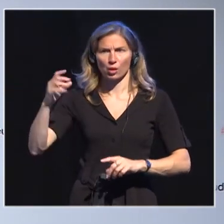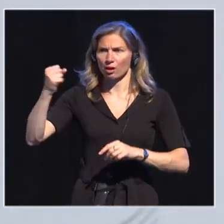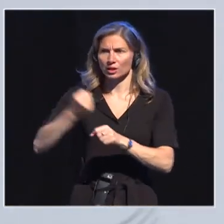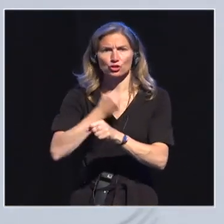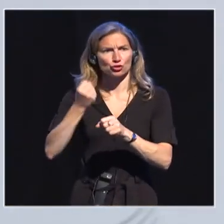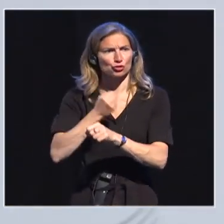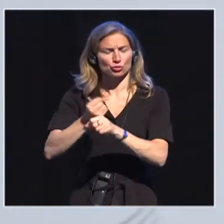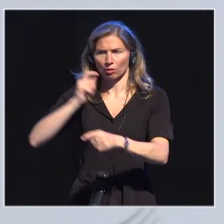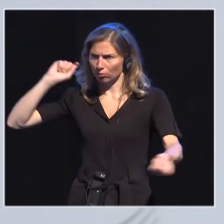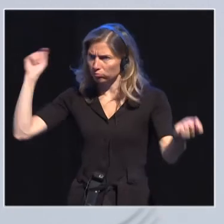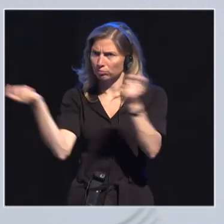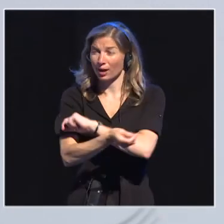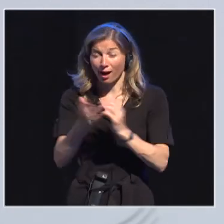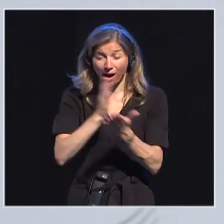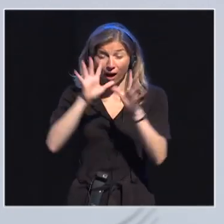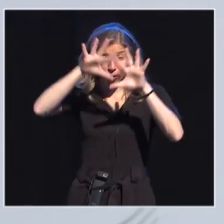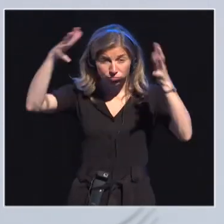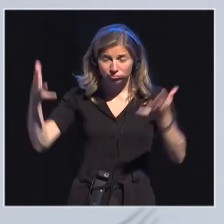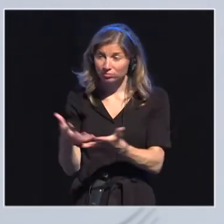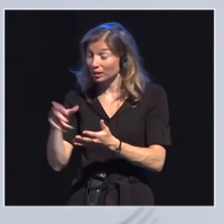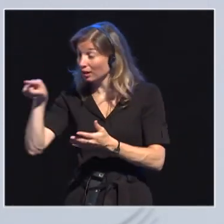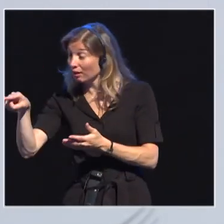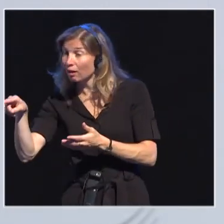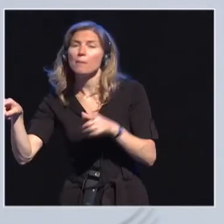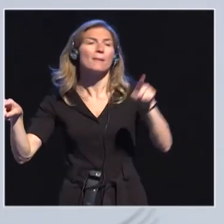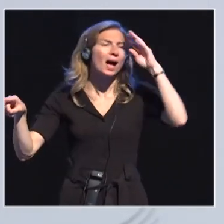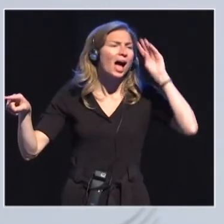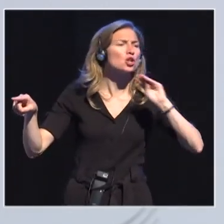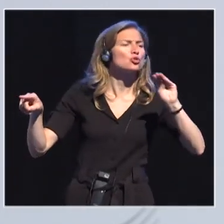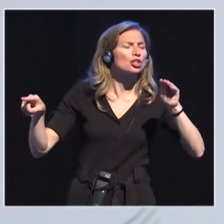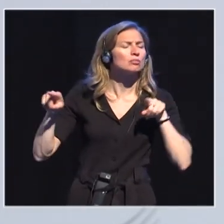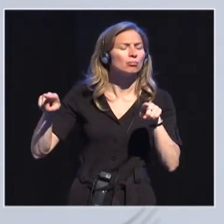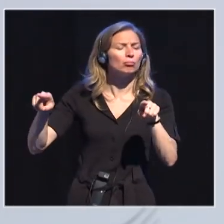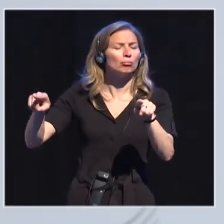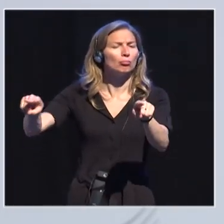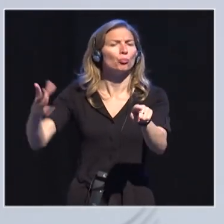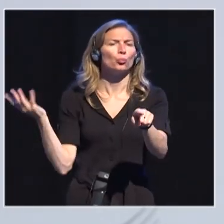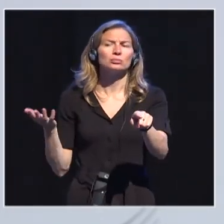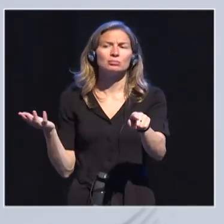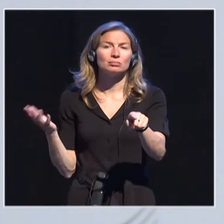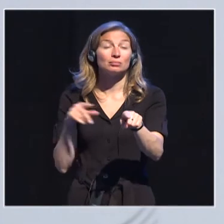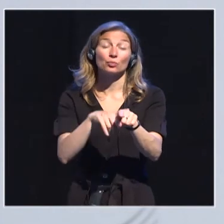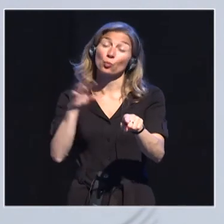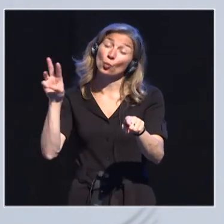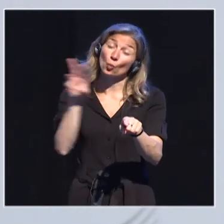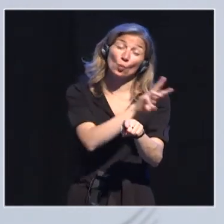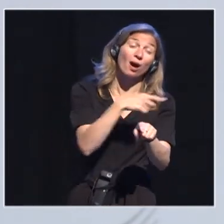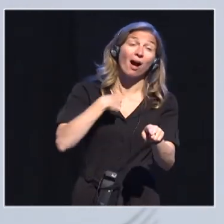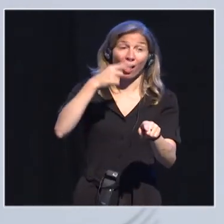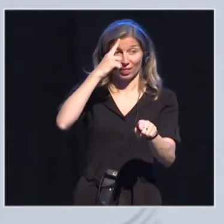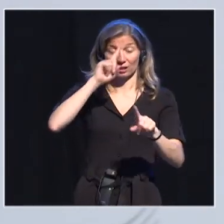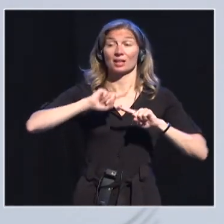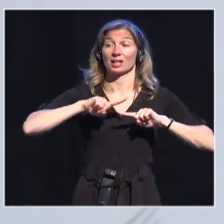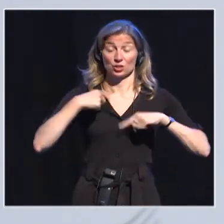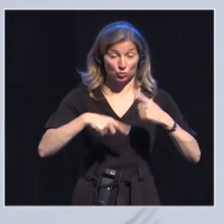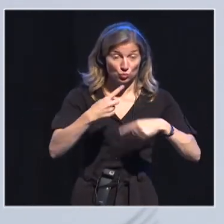world, what's the educational component to that today? I think for the Western world, it is continuous education, making sure